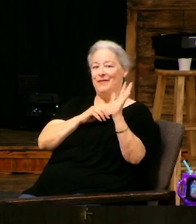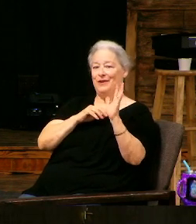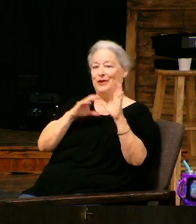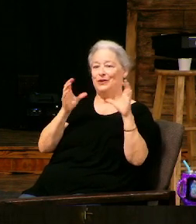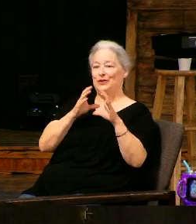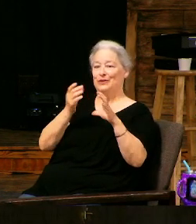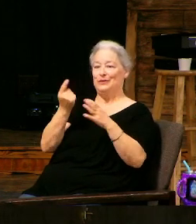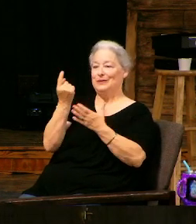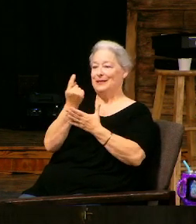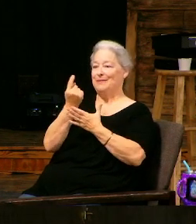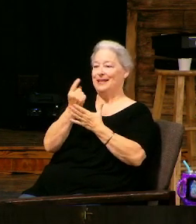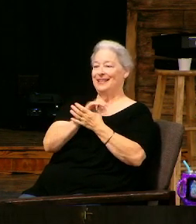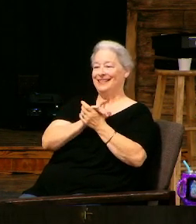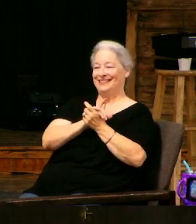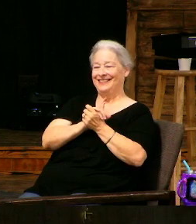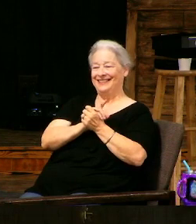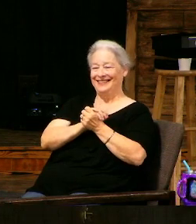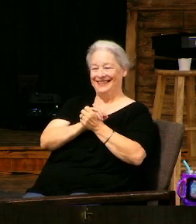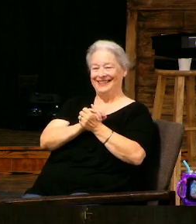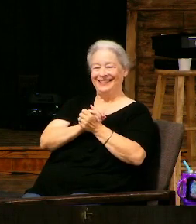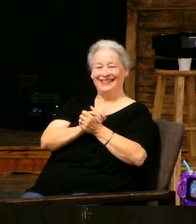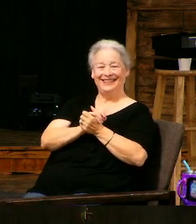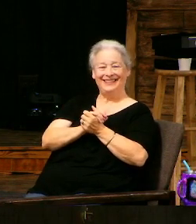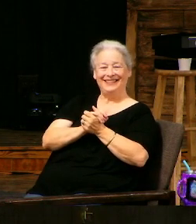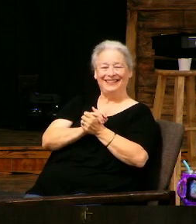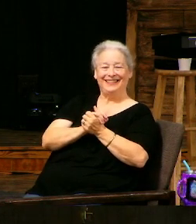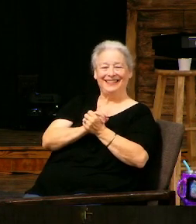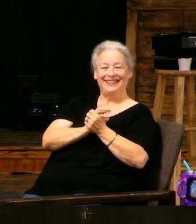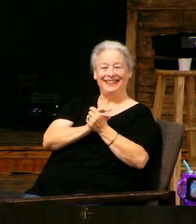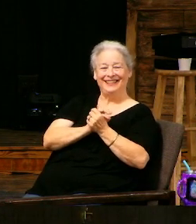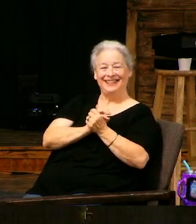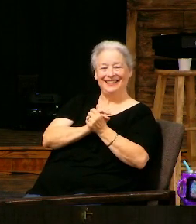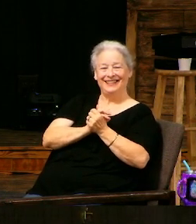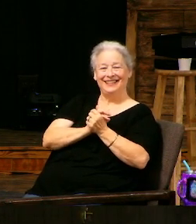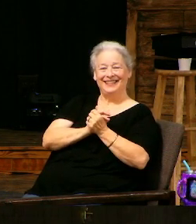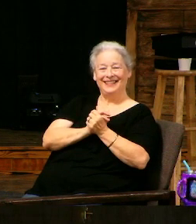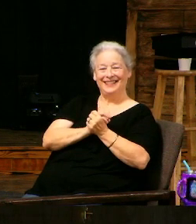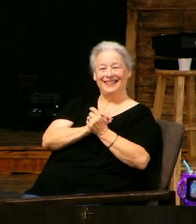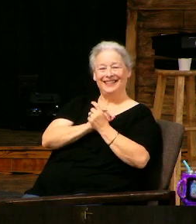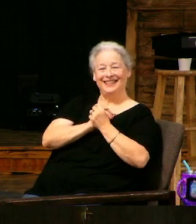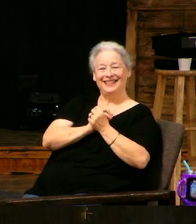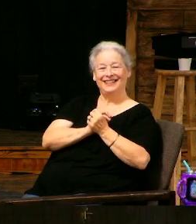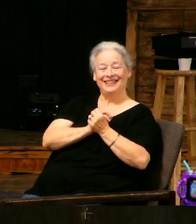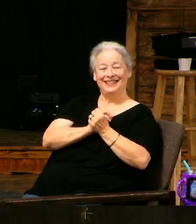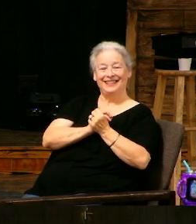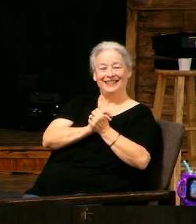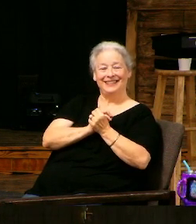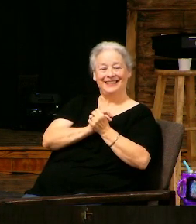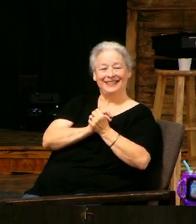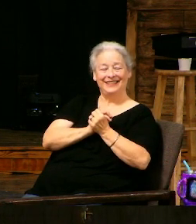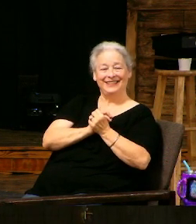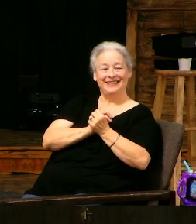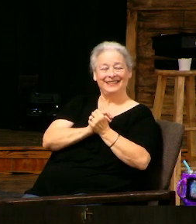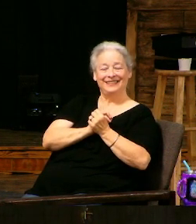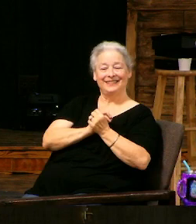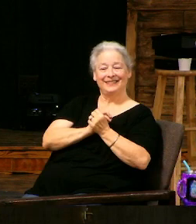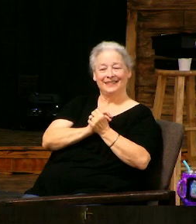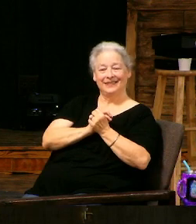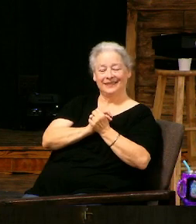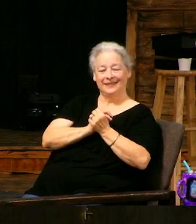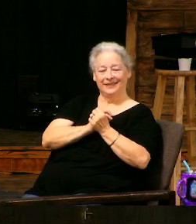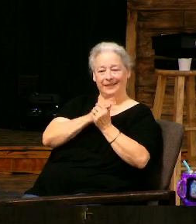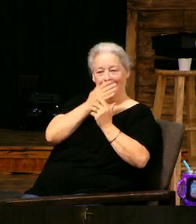know. Thank you back there. It's almost like a bid. 350, all right.